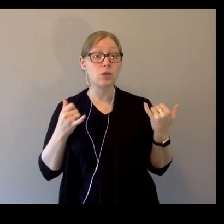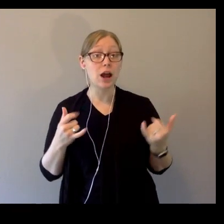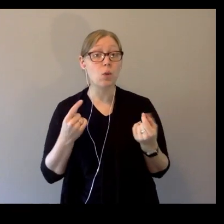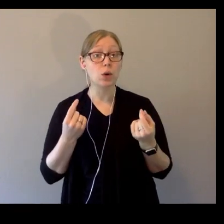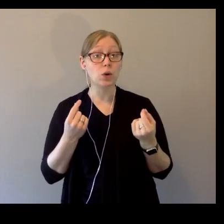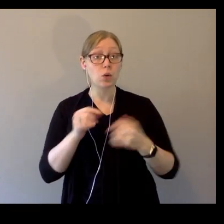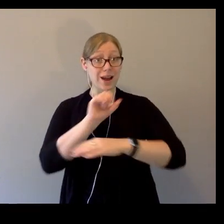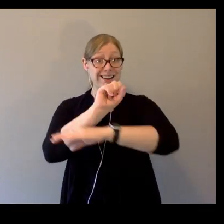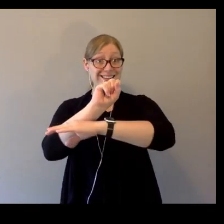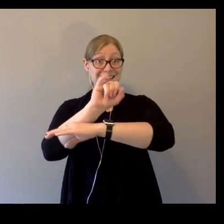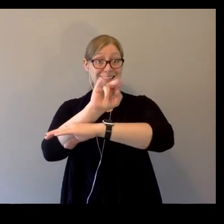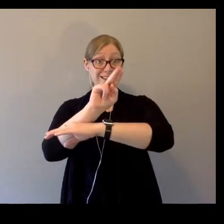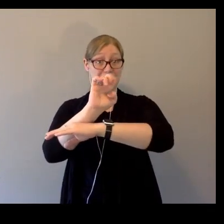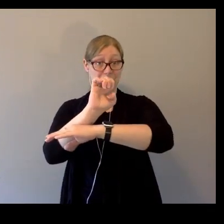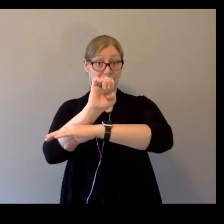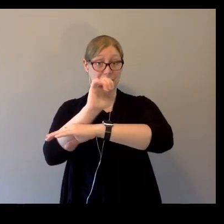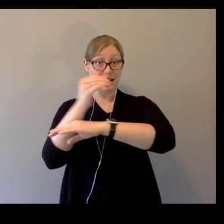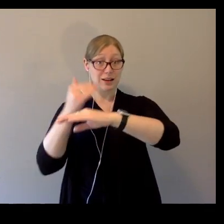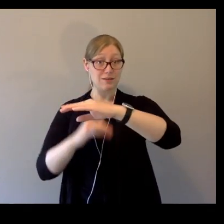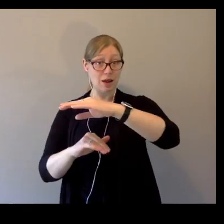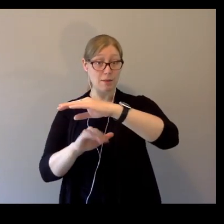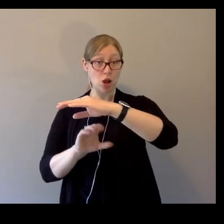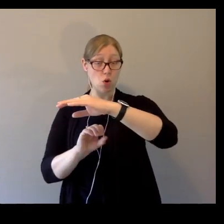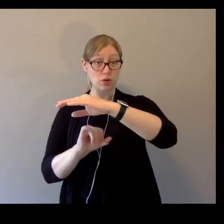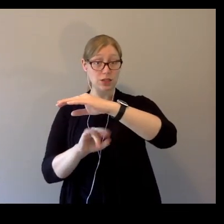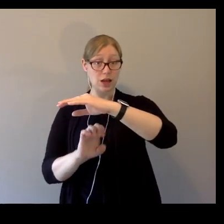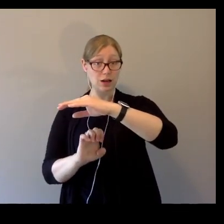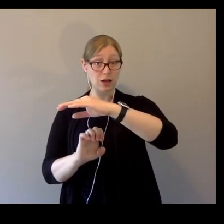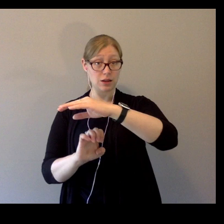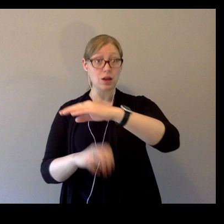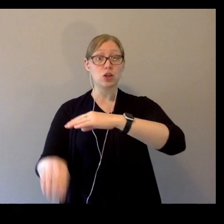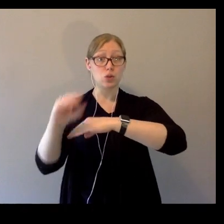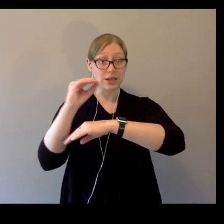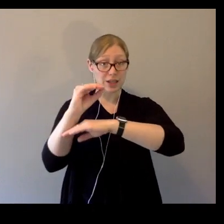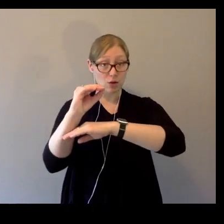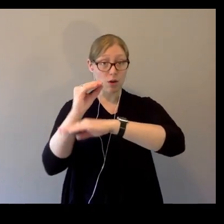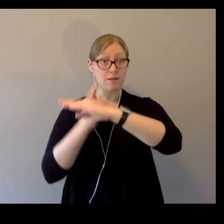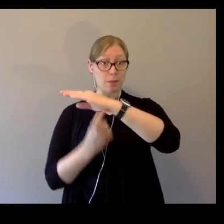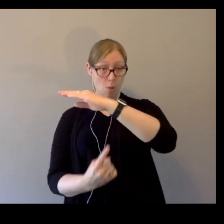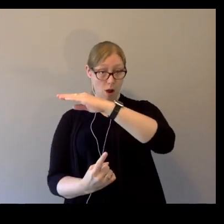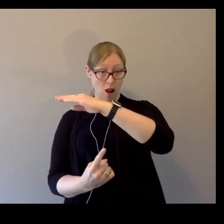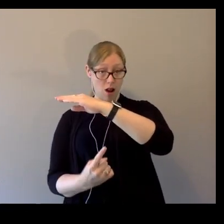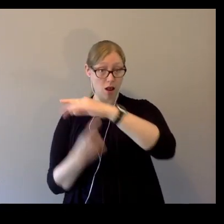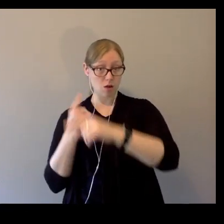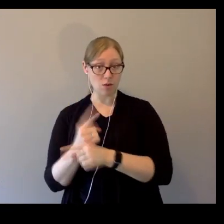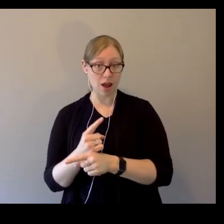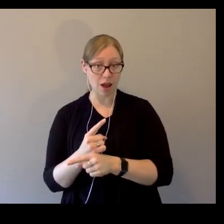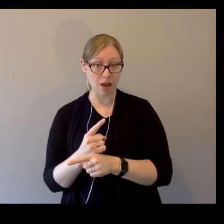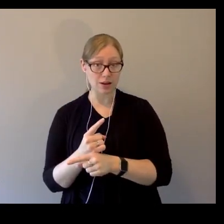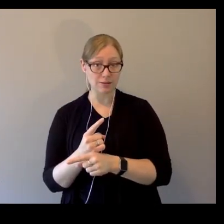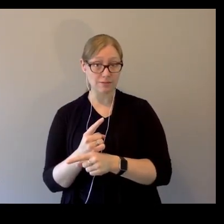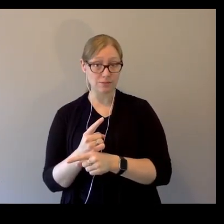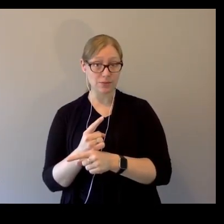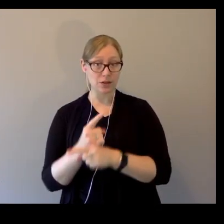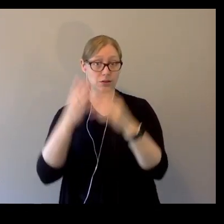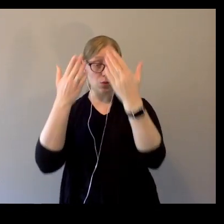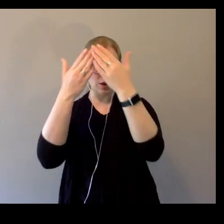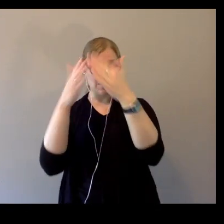So do 0 divided by 1, and we can start you out with the first one, right? So 0 divided by